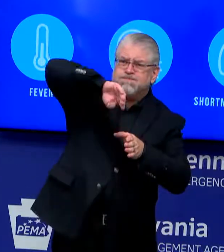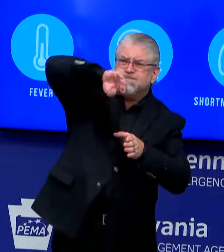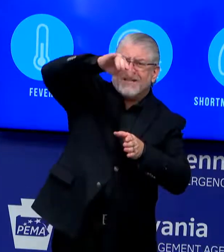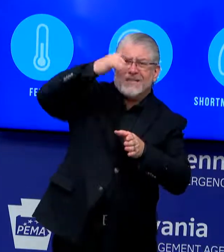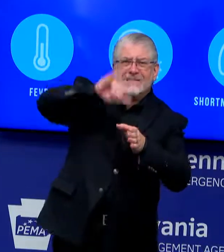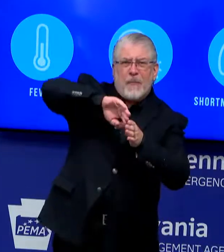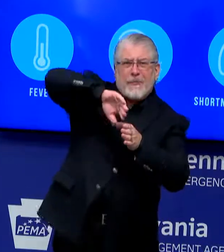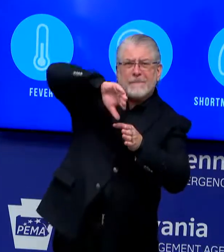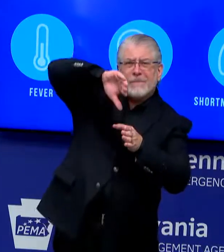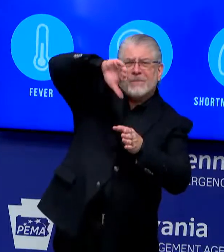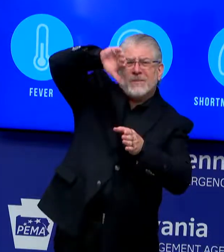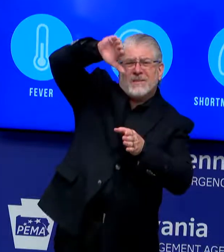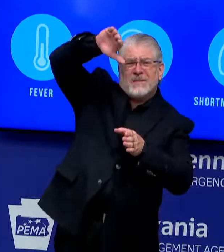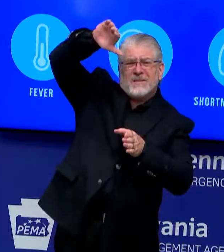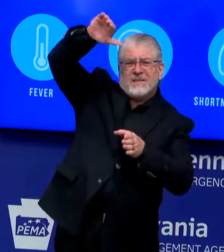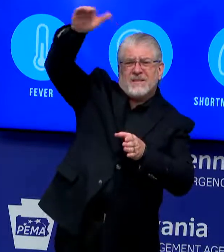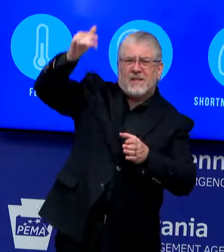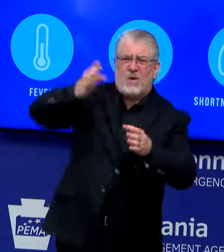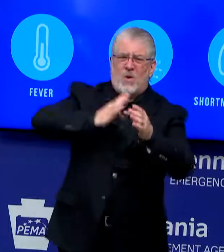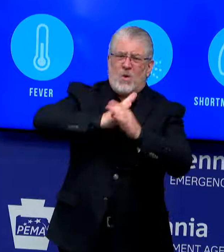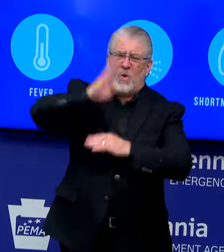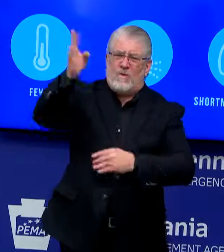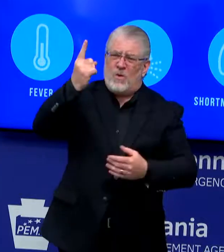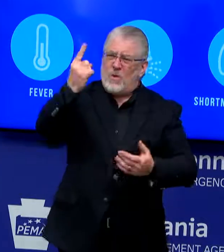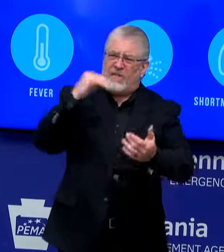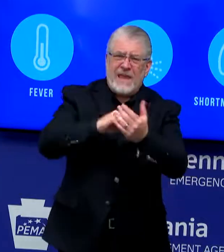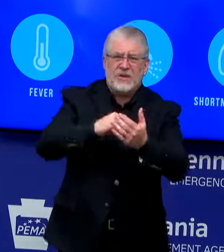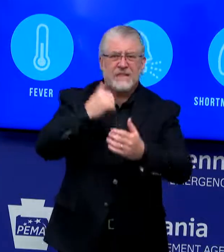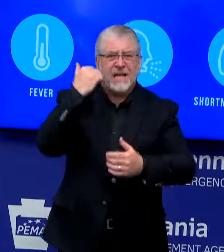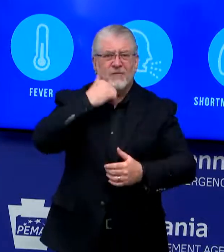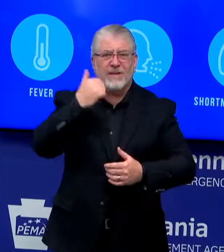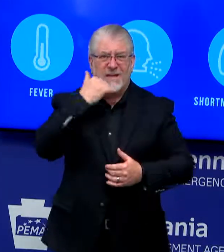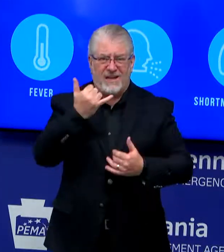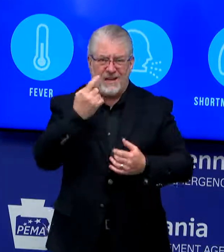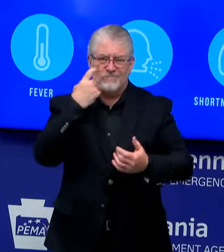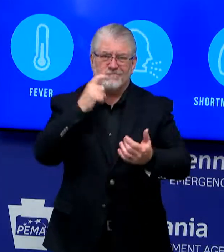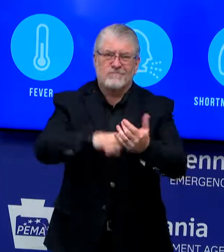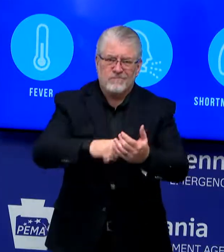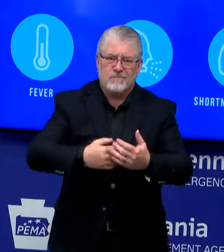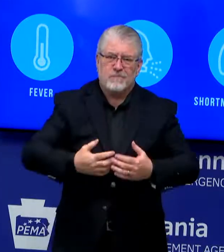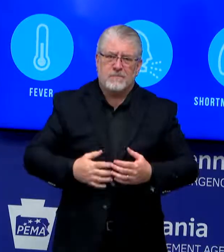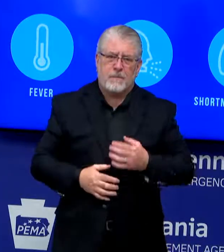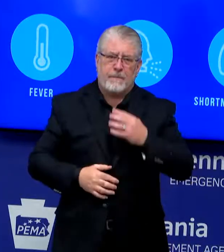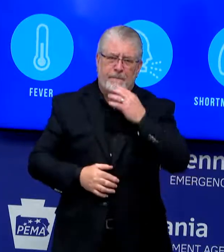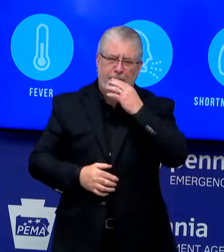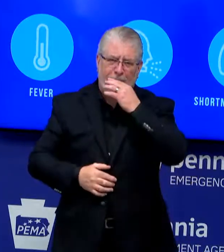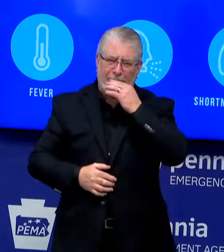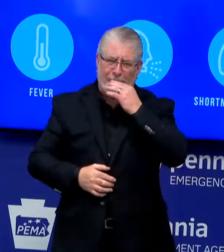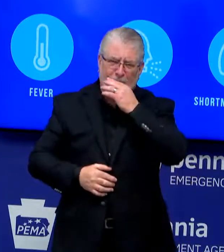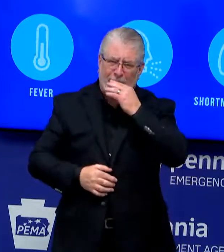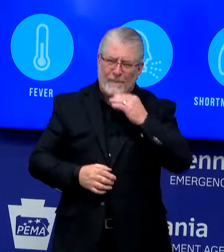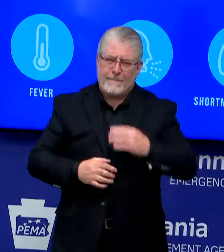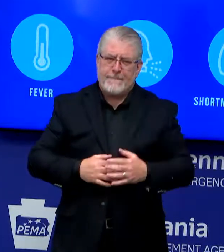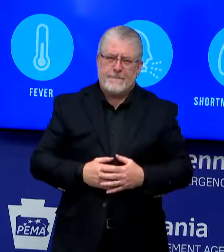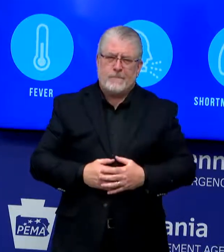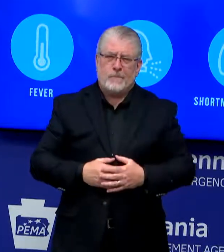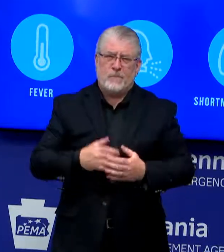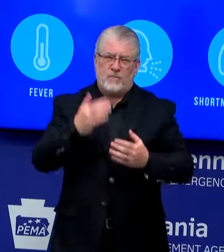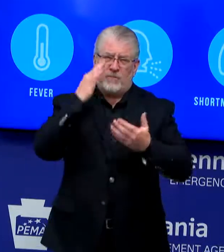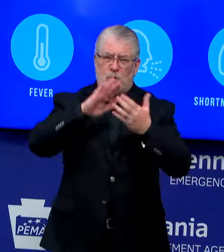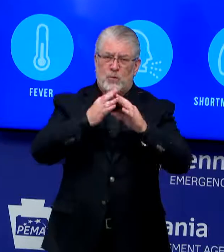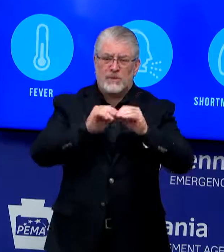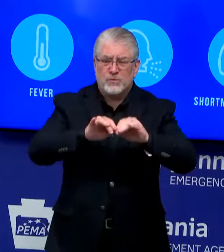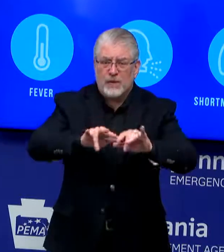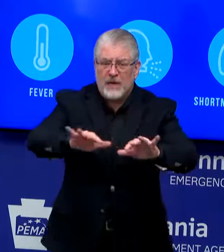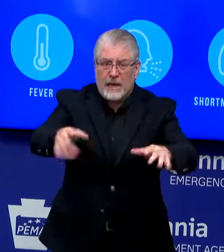our tallies. And we know we have community spread occurring in many different areas. The only way we